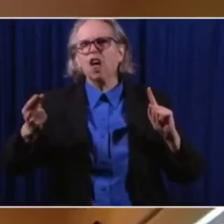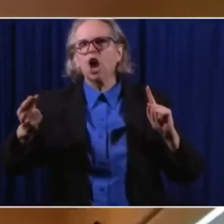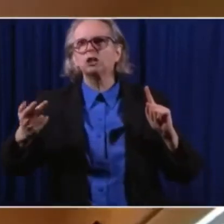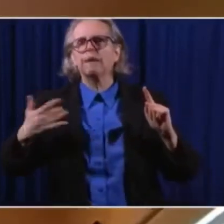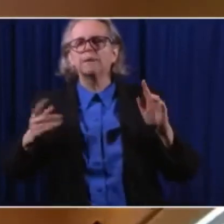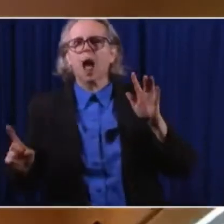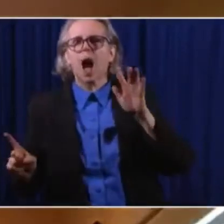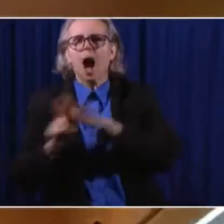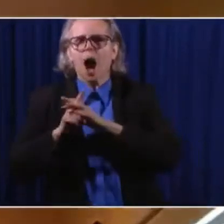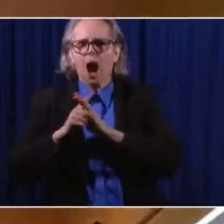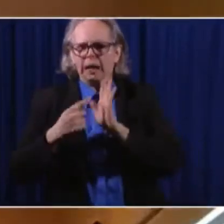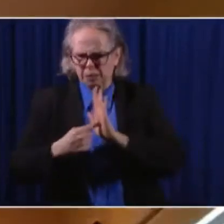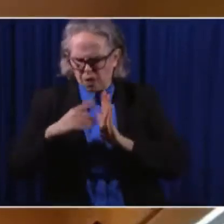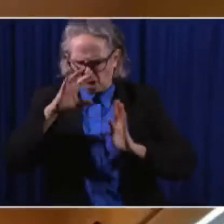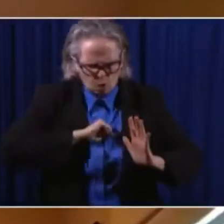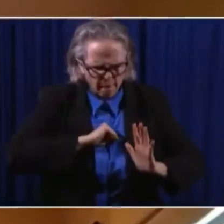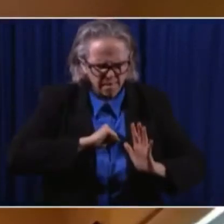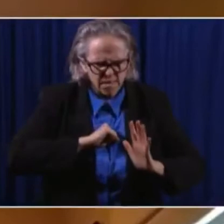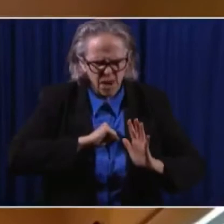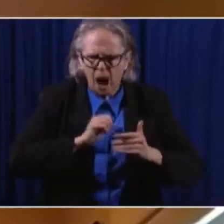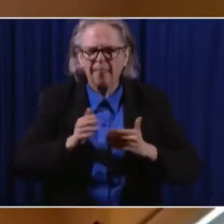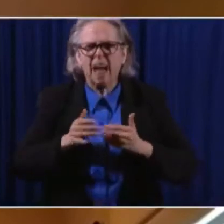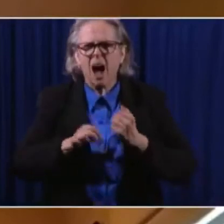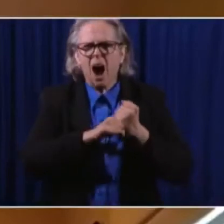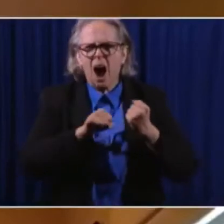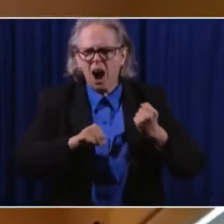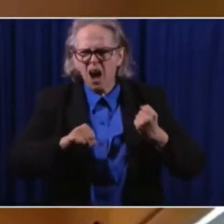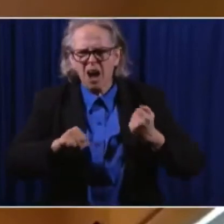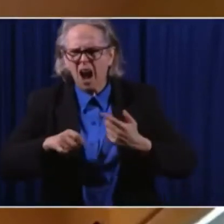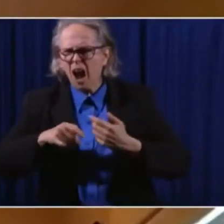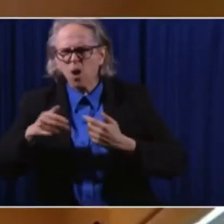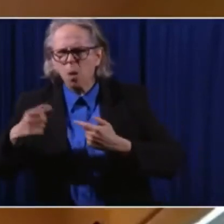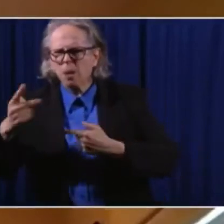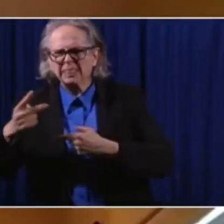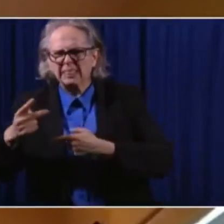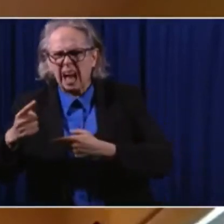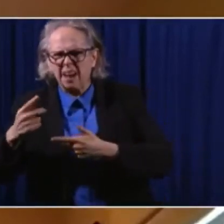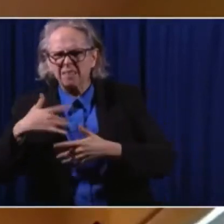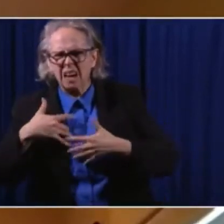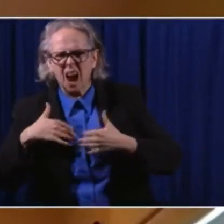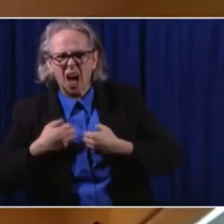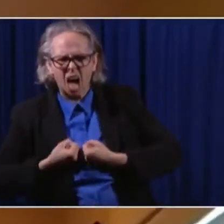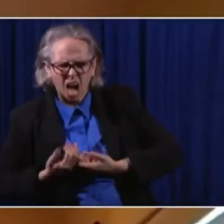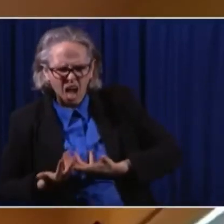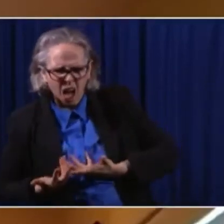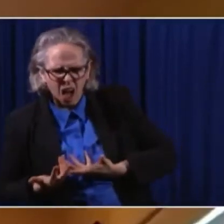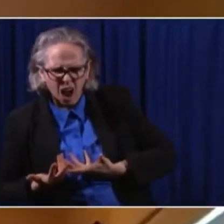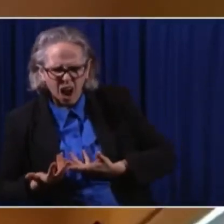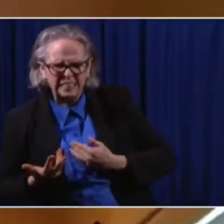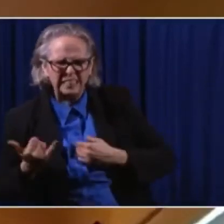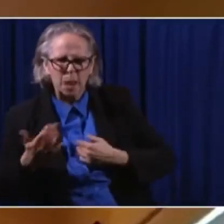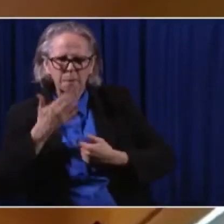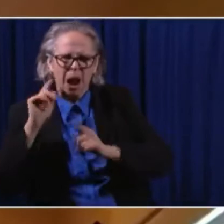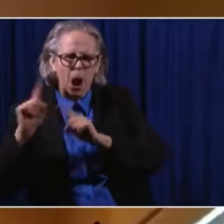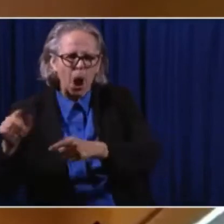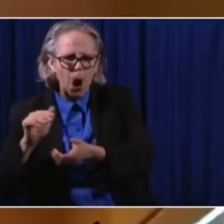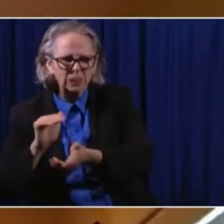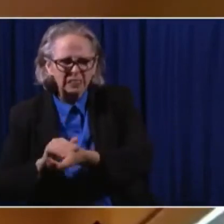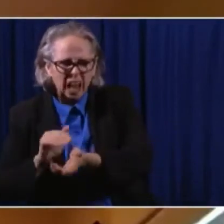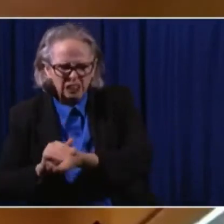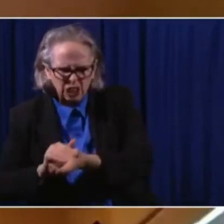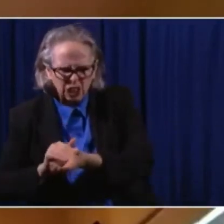Then it could take me another couple days of feeling lousy before I decided to go to the doctor. Assuming I